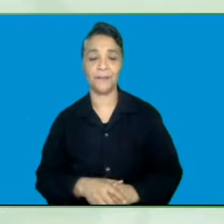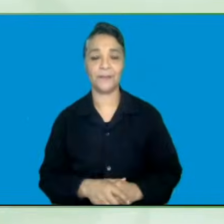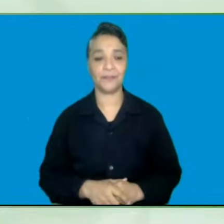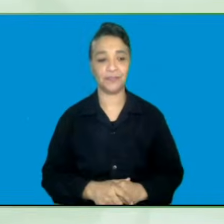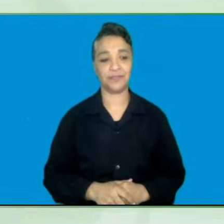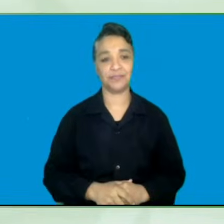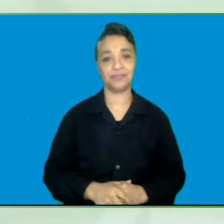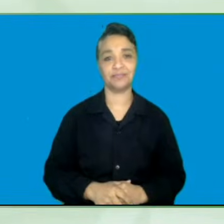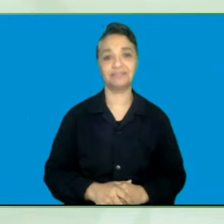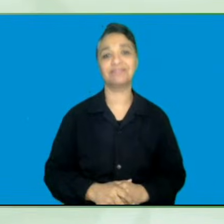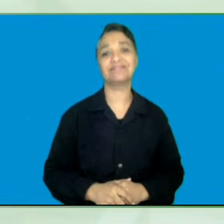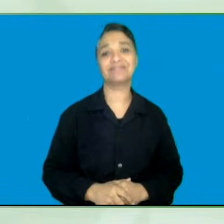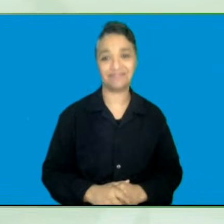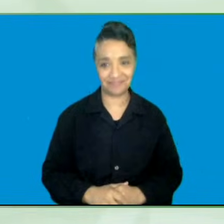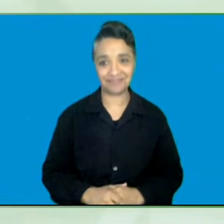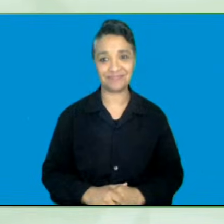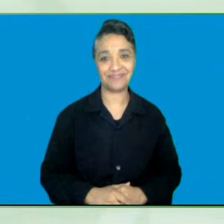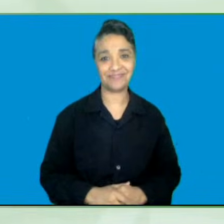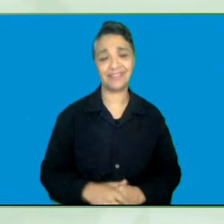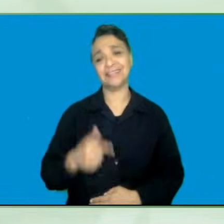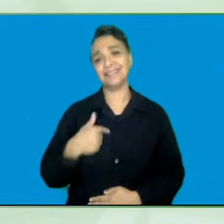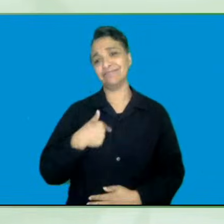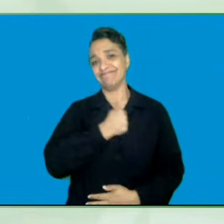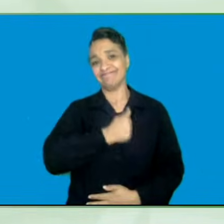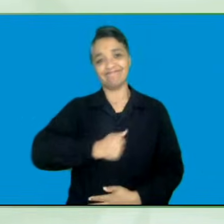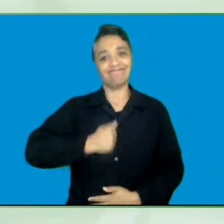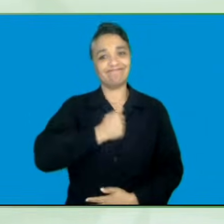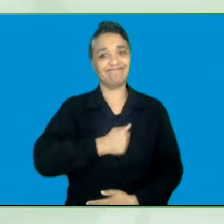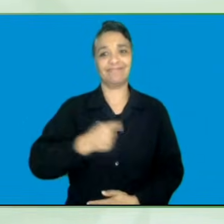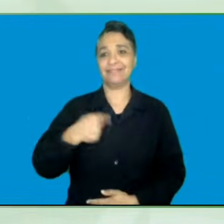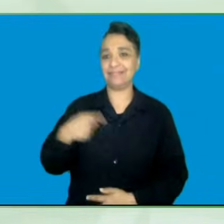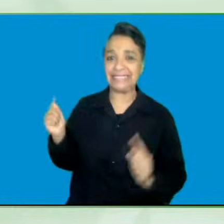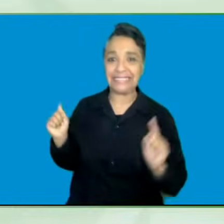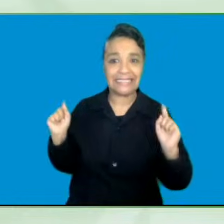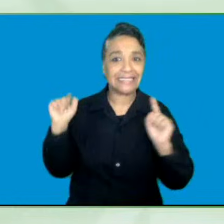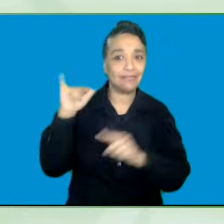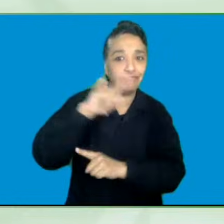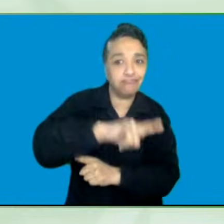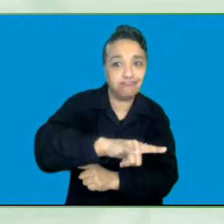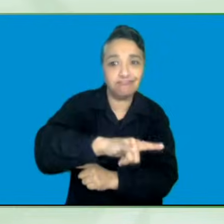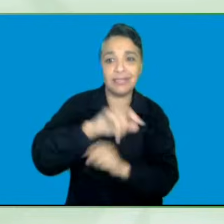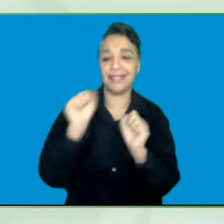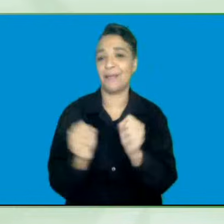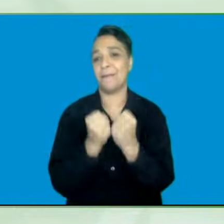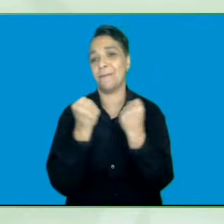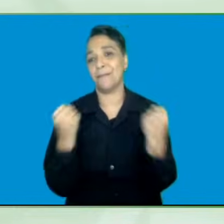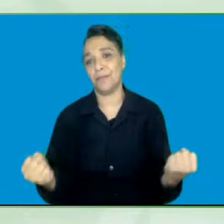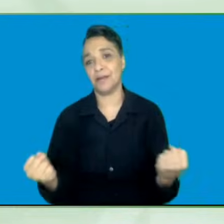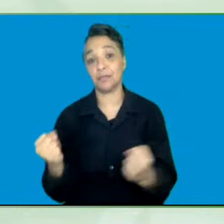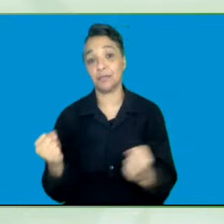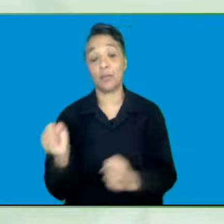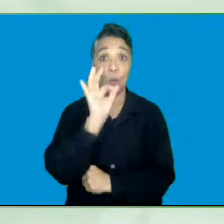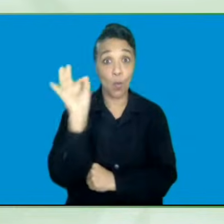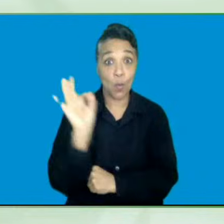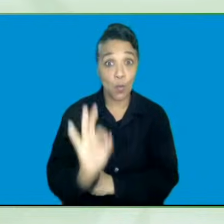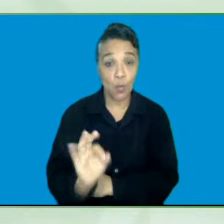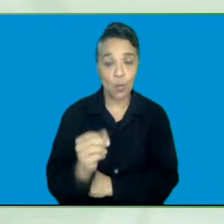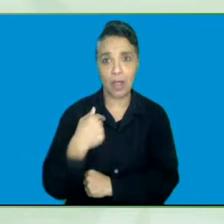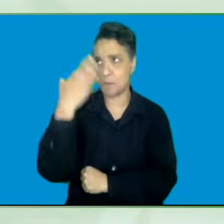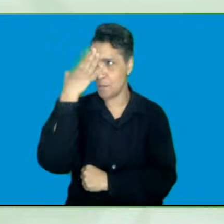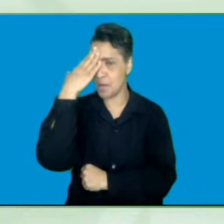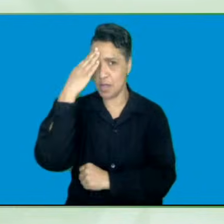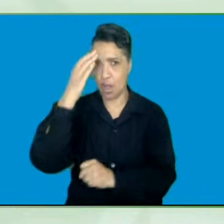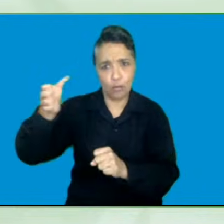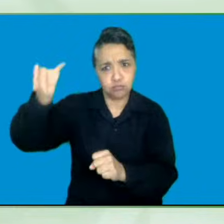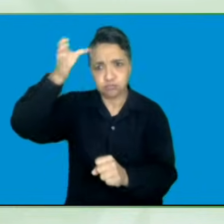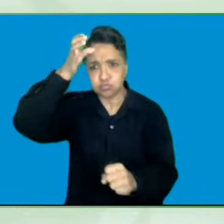Yes, indeed. I'm sorry I couldn't be there in person, especially because I think a lot of the experts who contributed